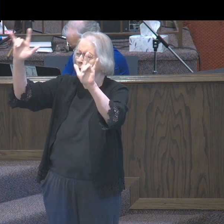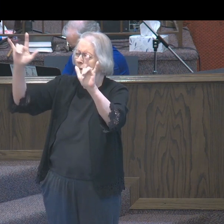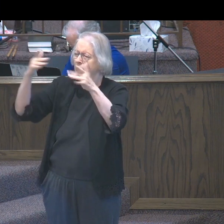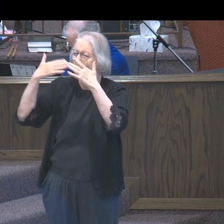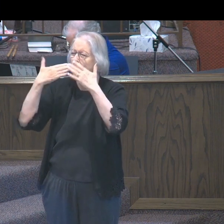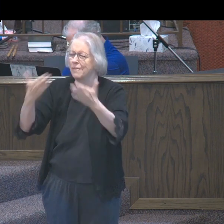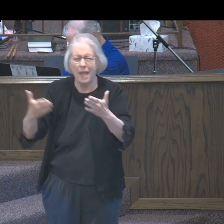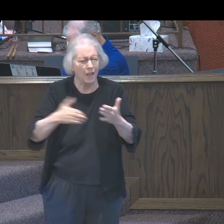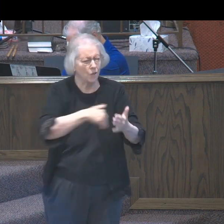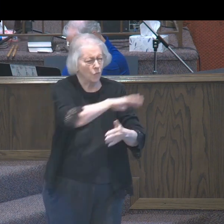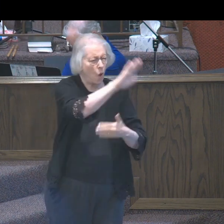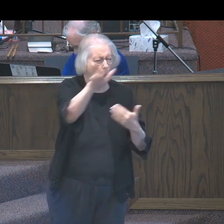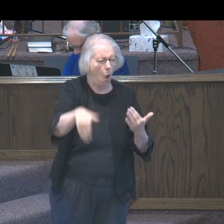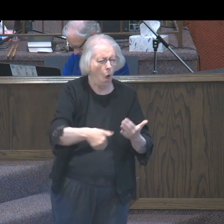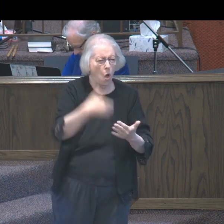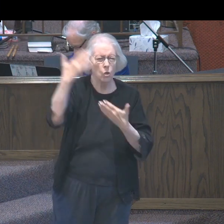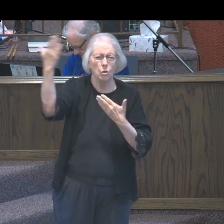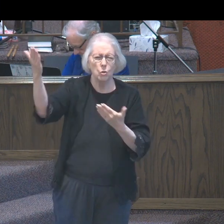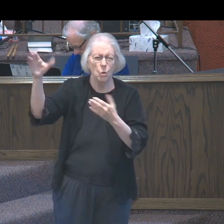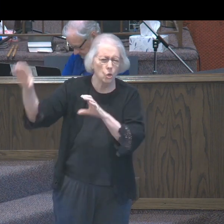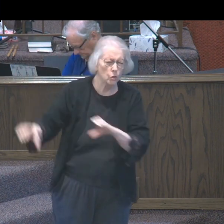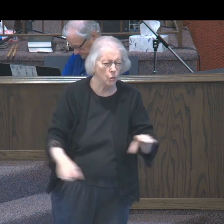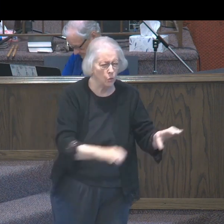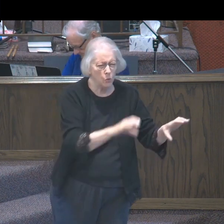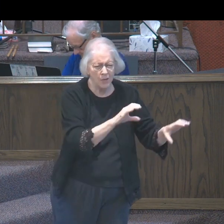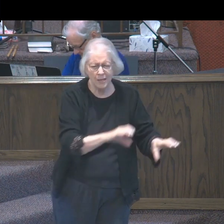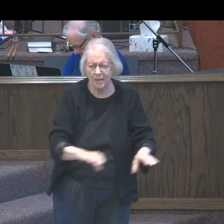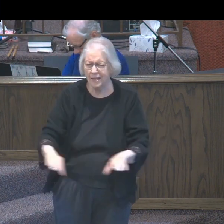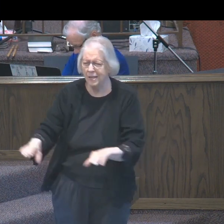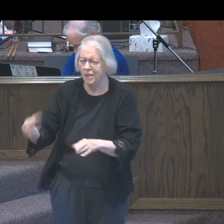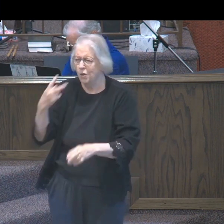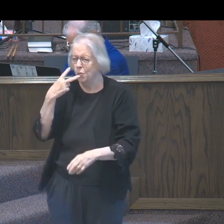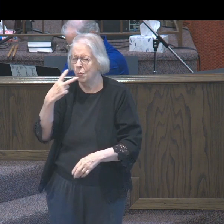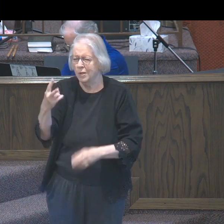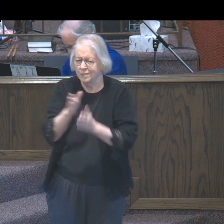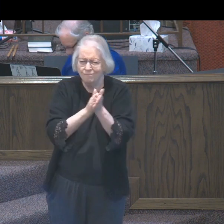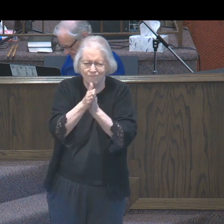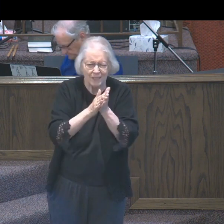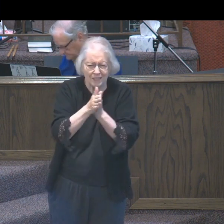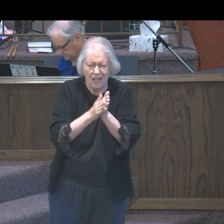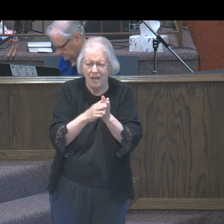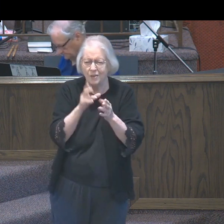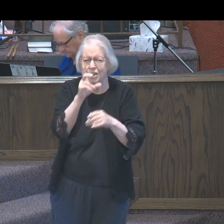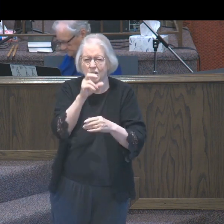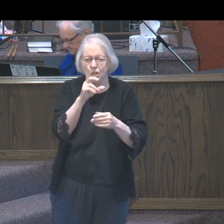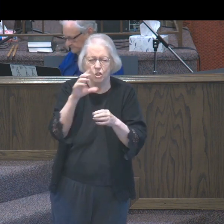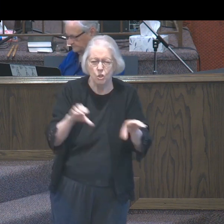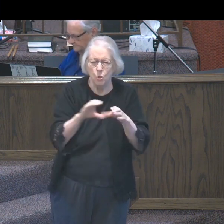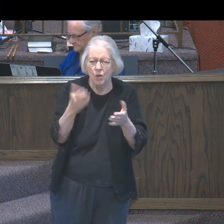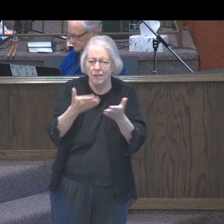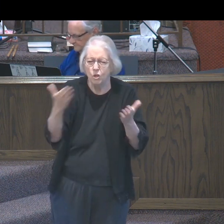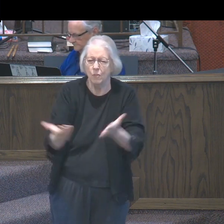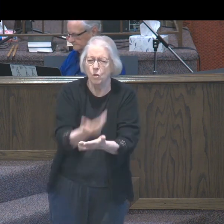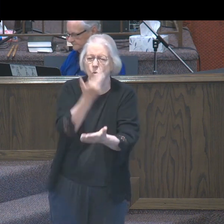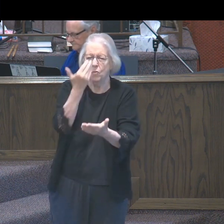And Father, as we look forward to doing some things in the building, we know that that's because you've blessed us to be able